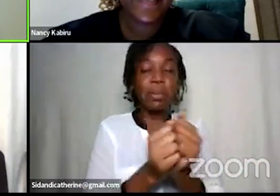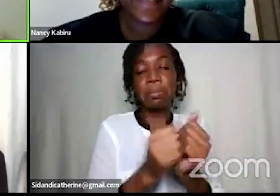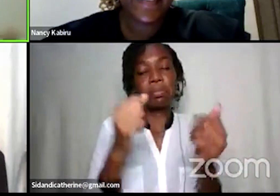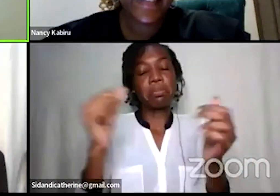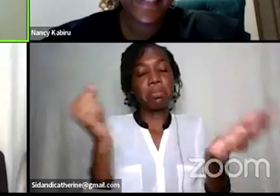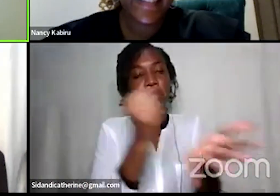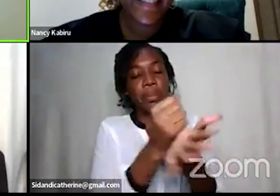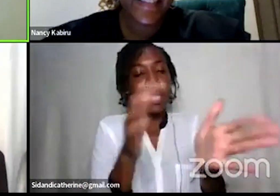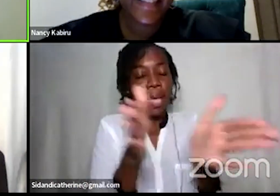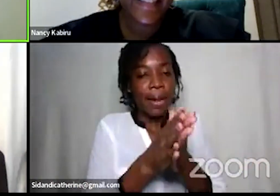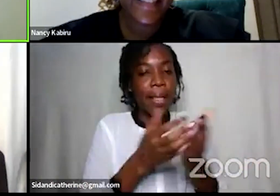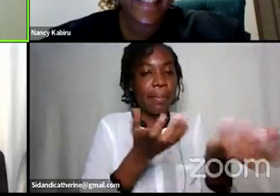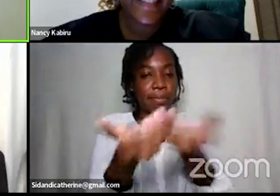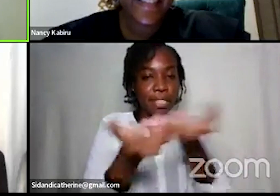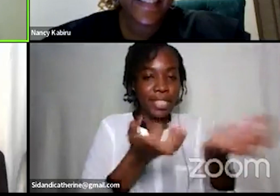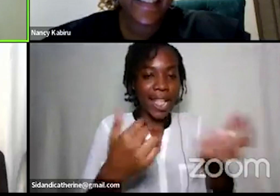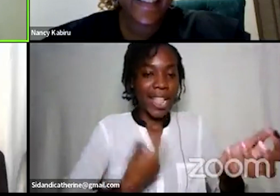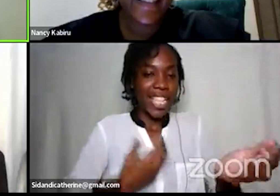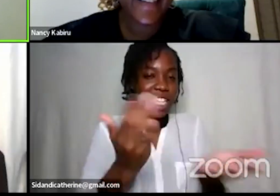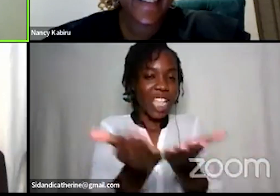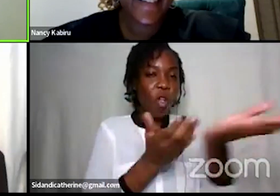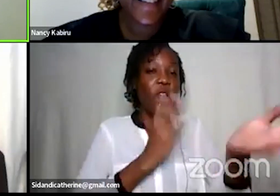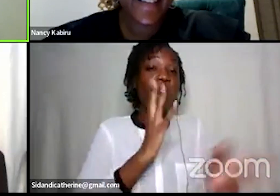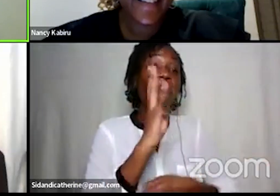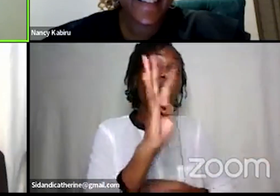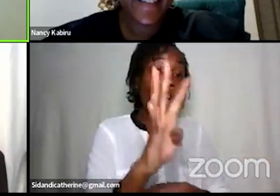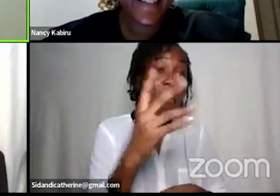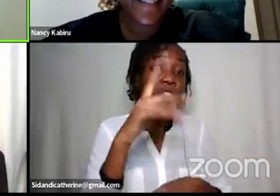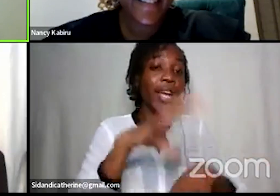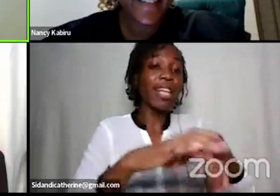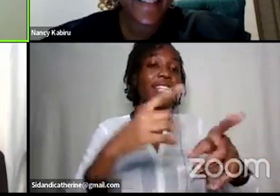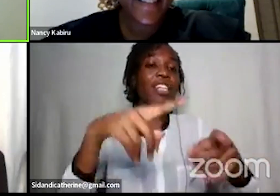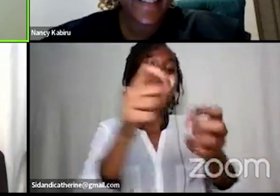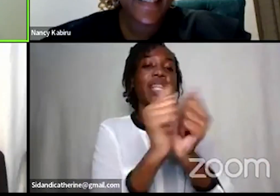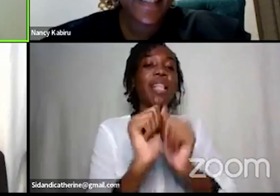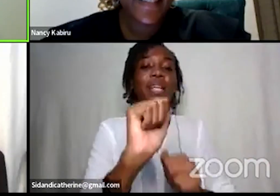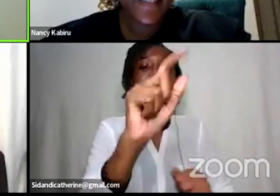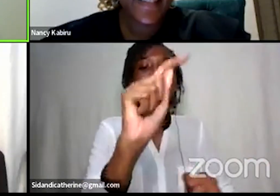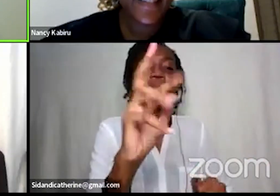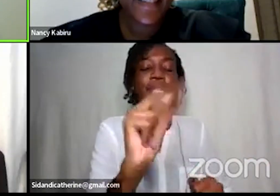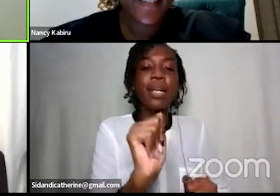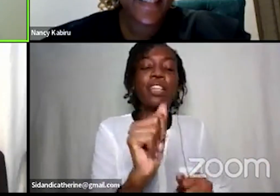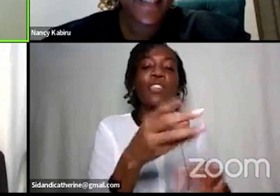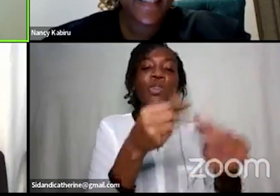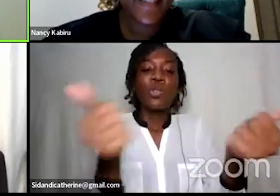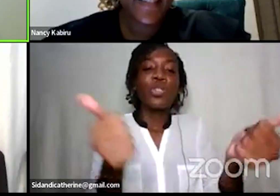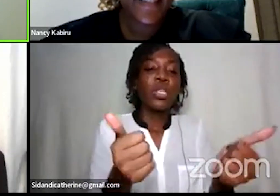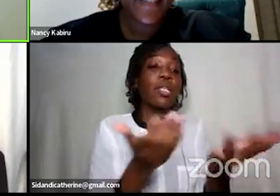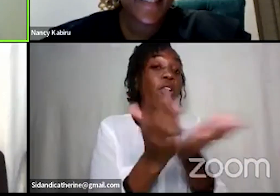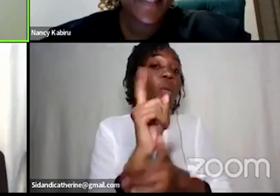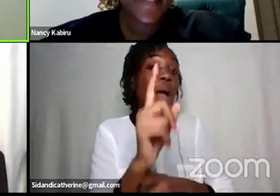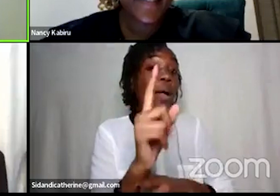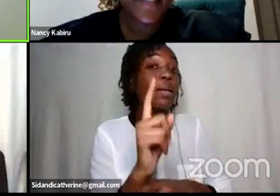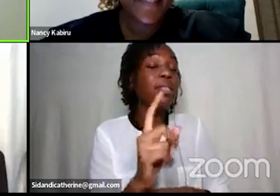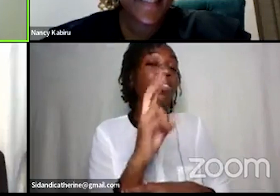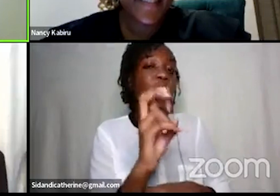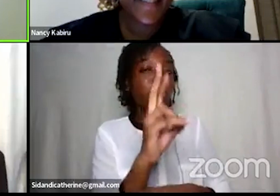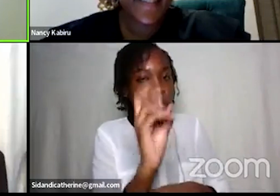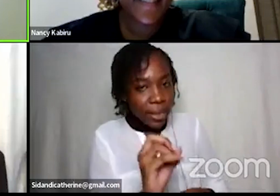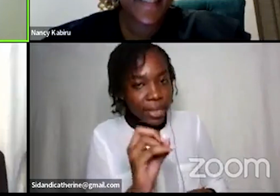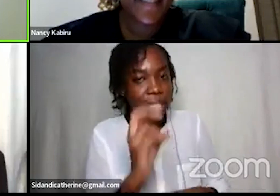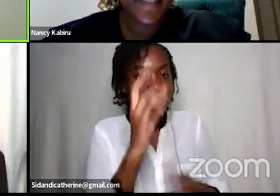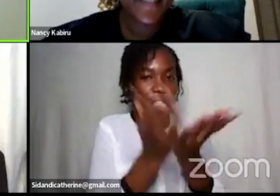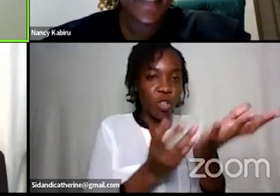We are on season 4 of Get It Right with Atara Solutions. Season 1 was in 2020. Season 2 was